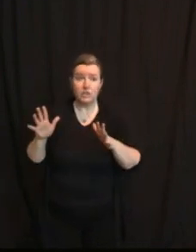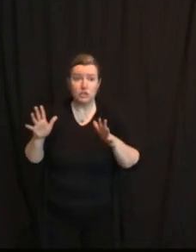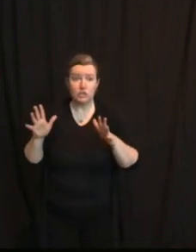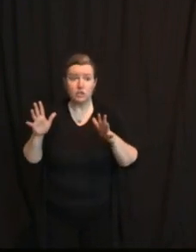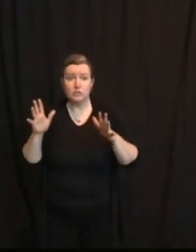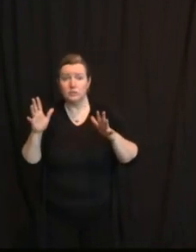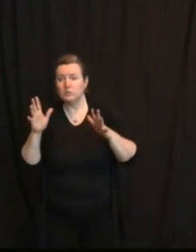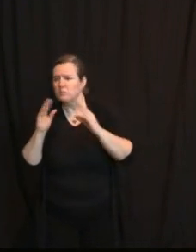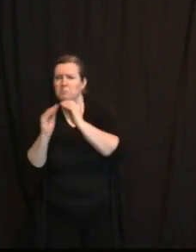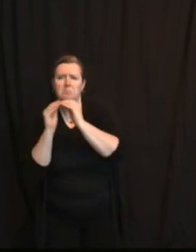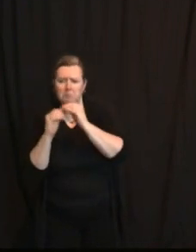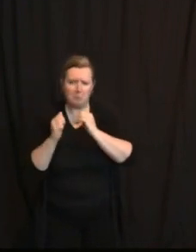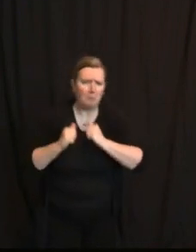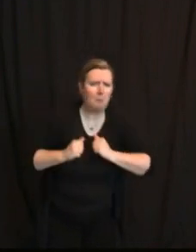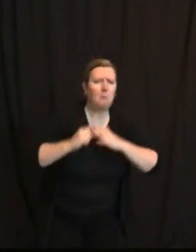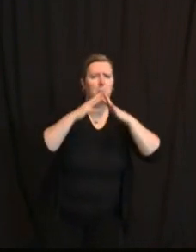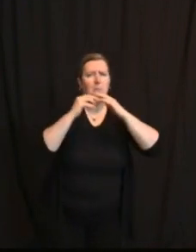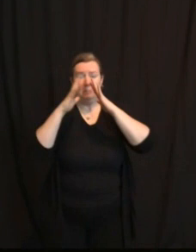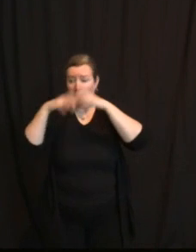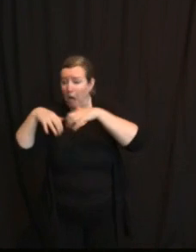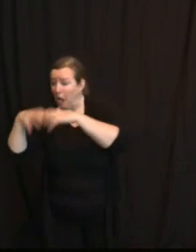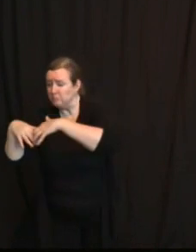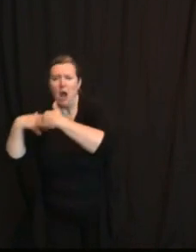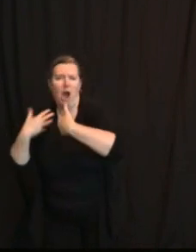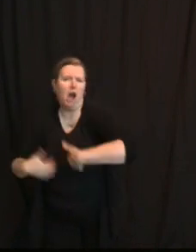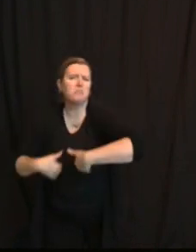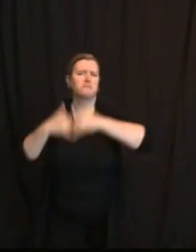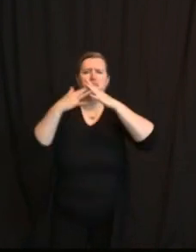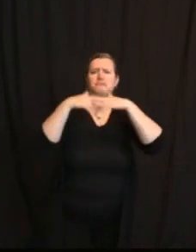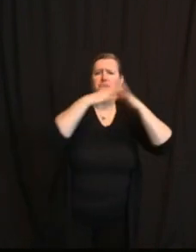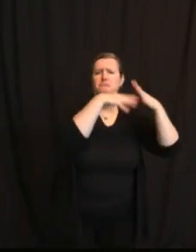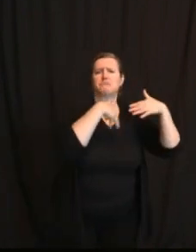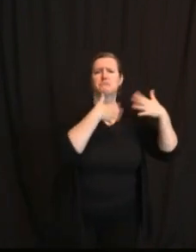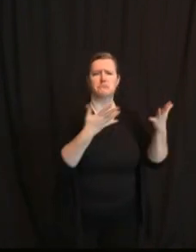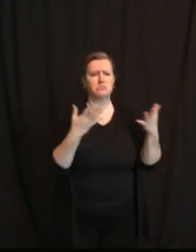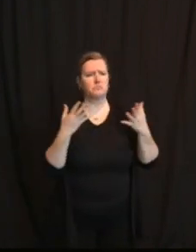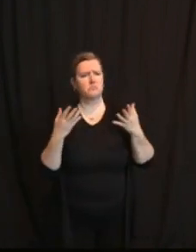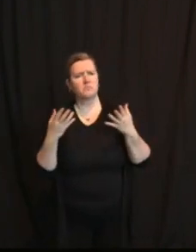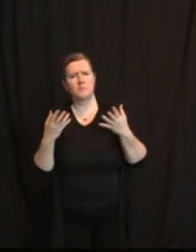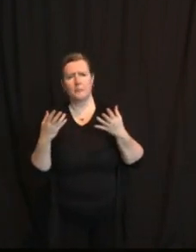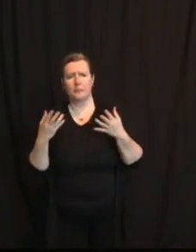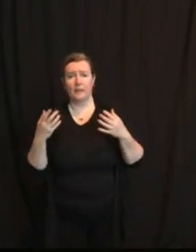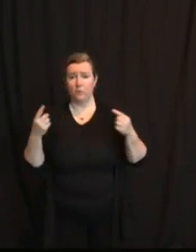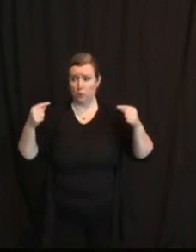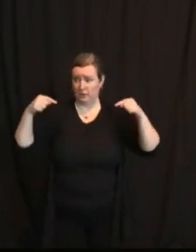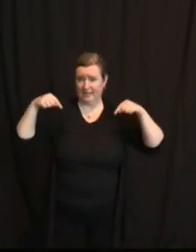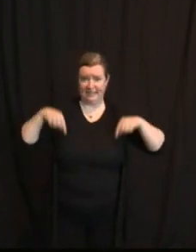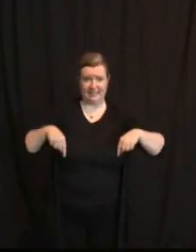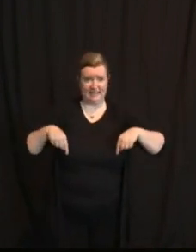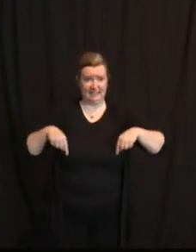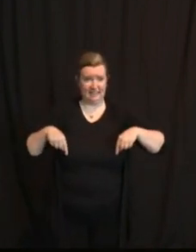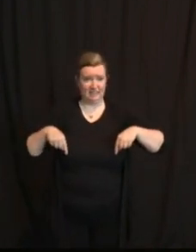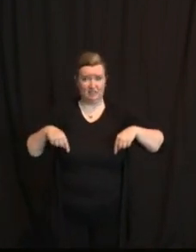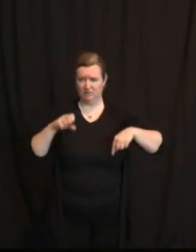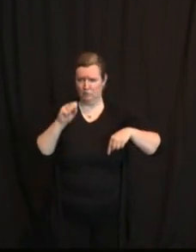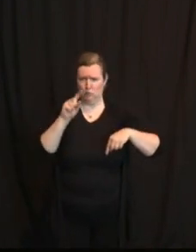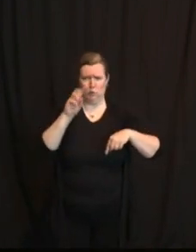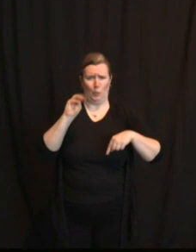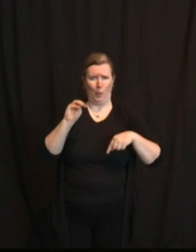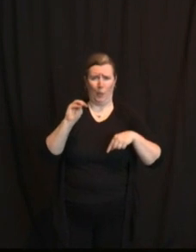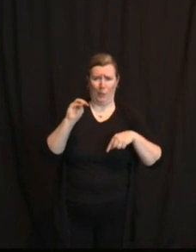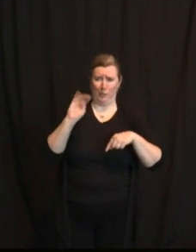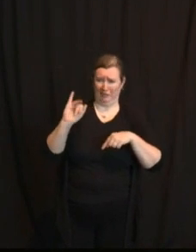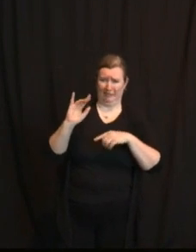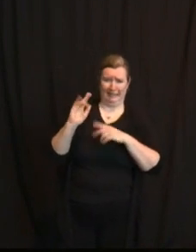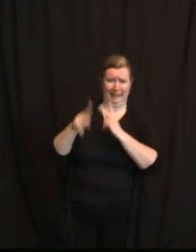that shop owners, homeowners have to make repairs to their property. With this, we didn't know what was coming, how it was